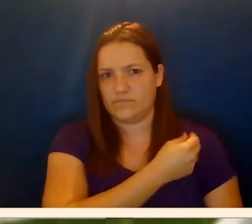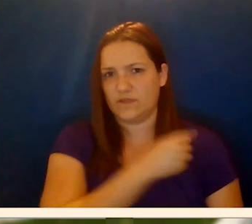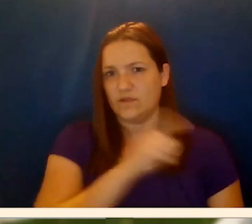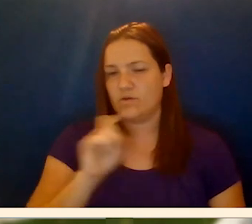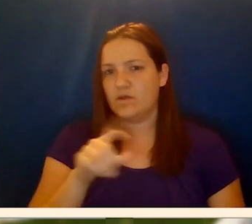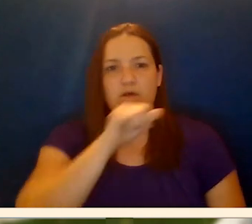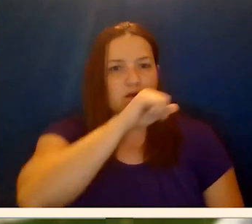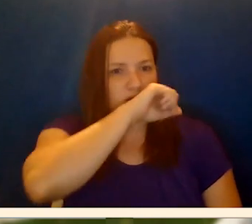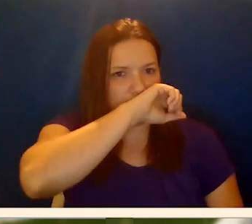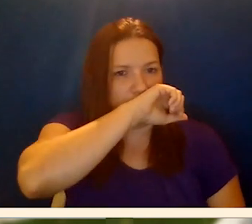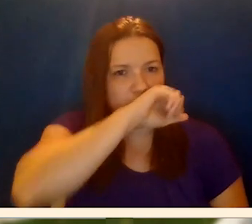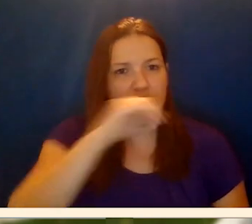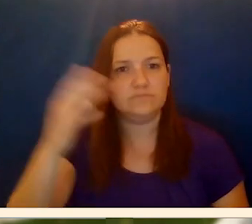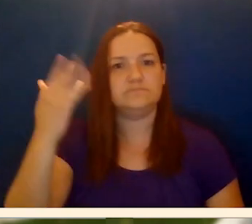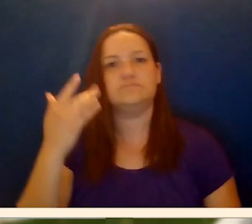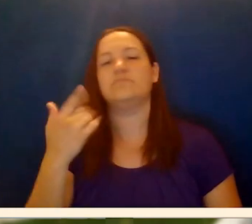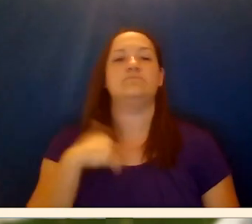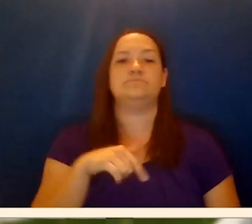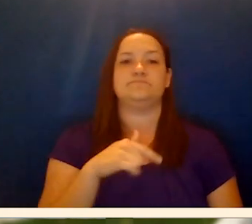then, well,